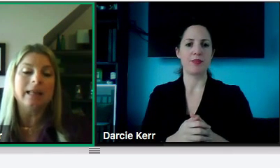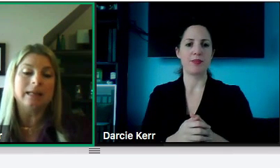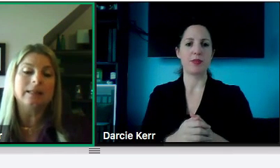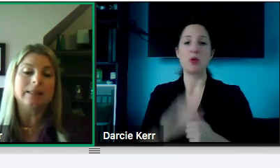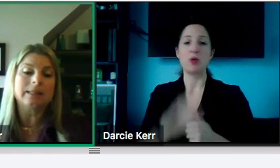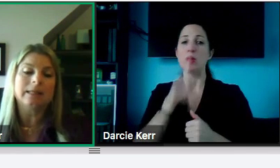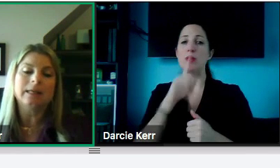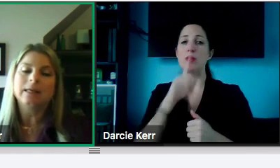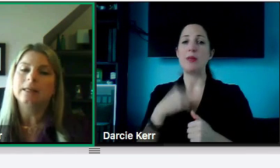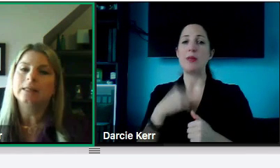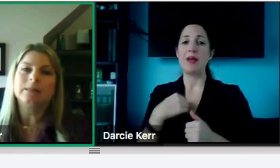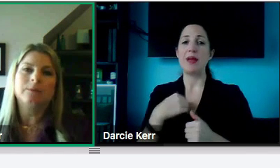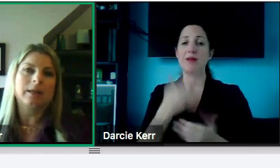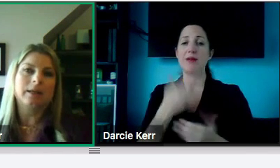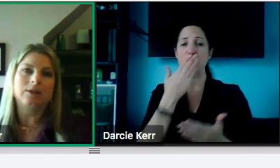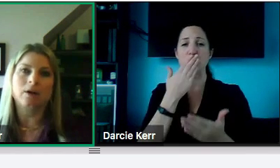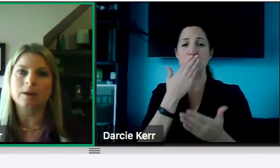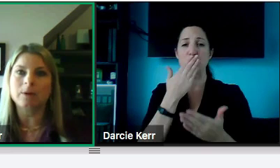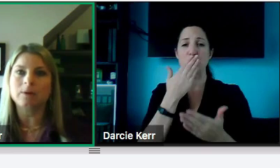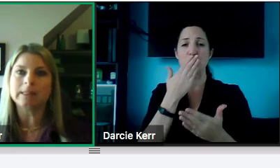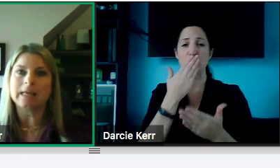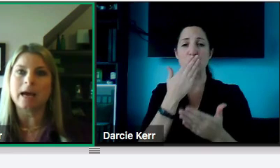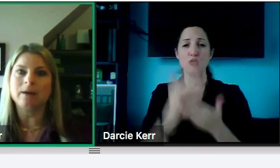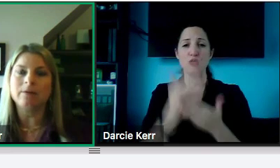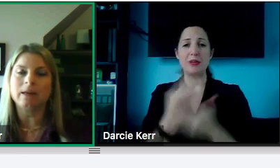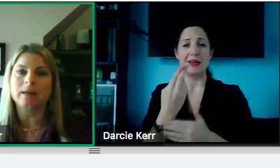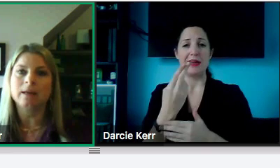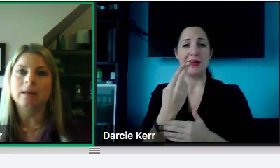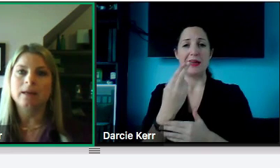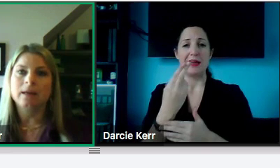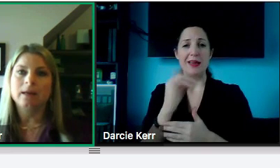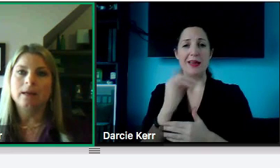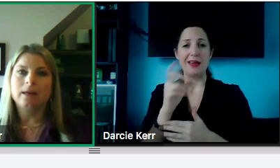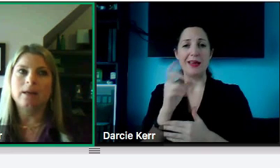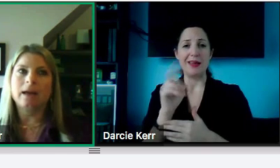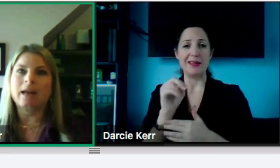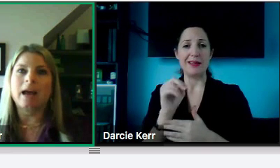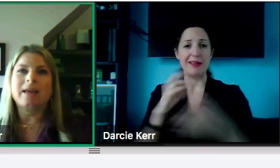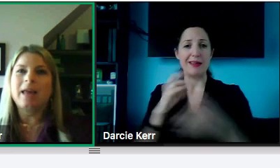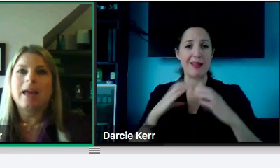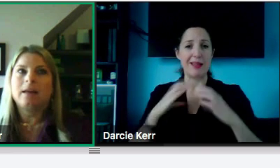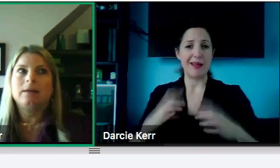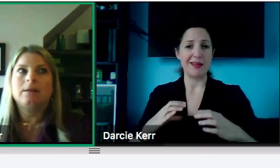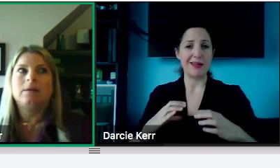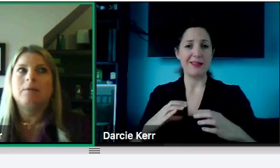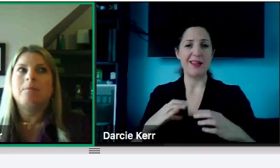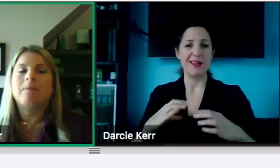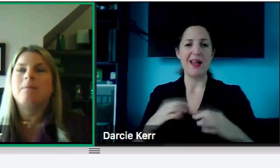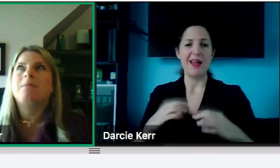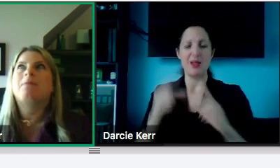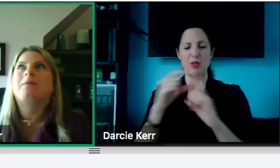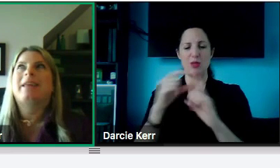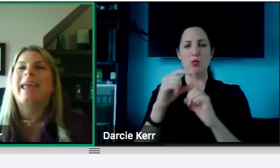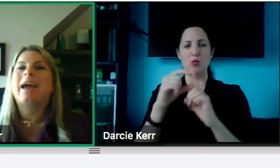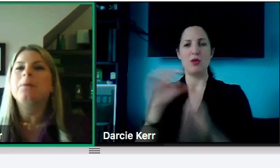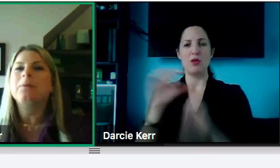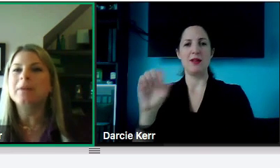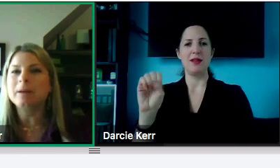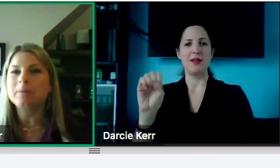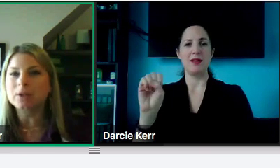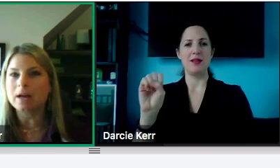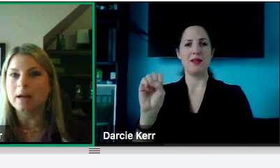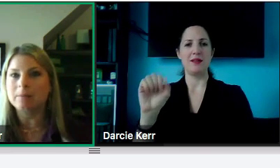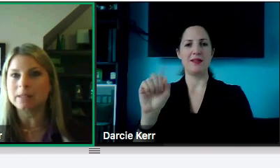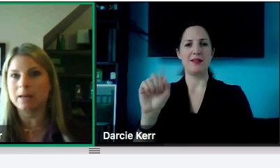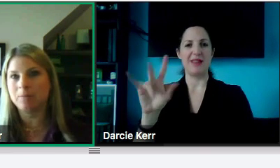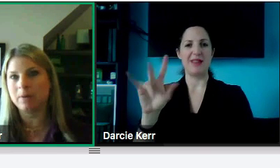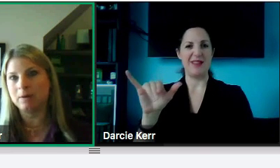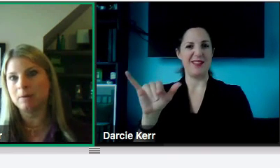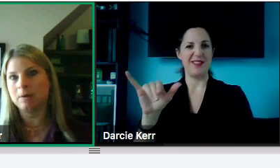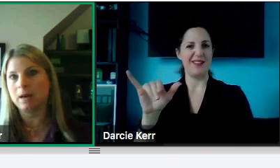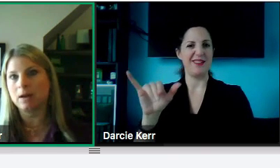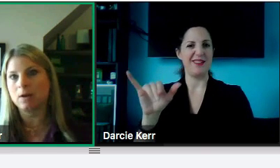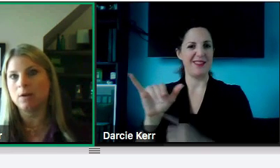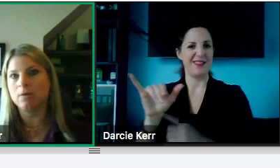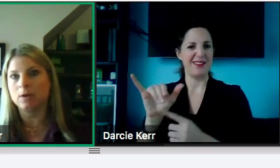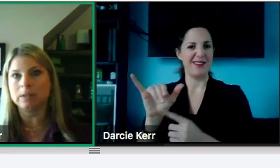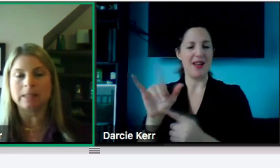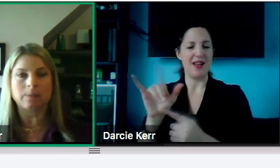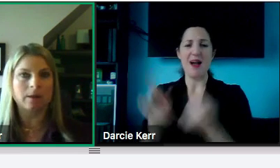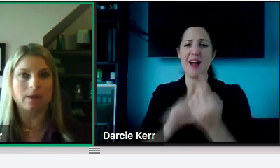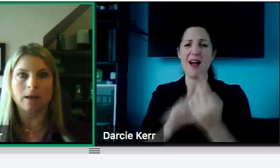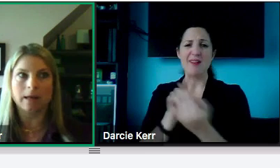hidden talents. So when I talk about savvy, I can't count the number of times I've